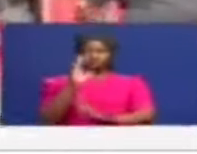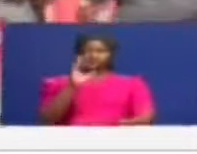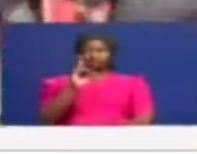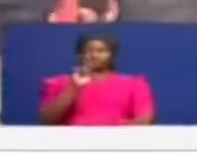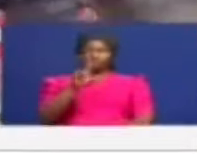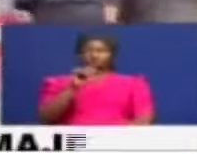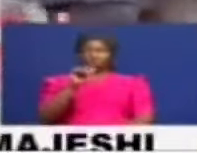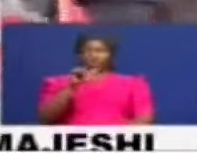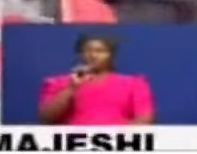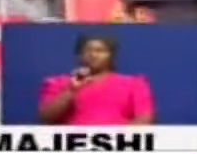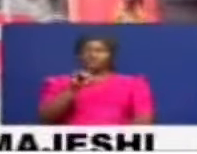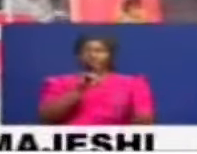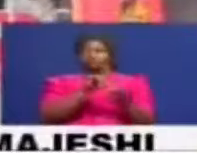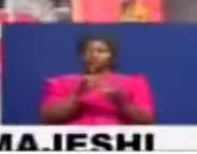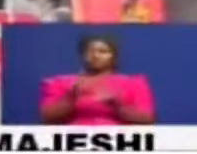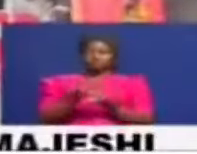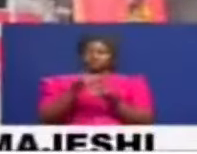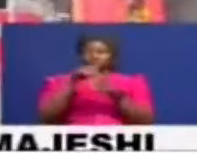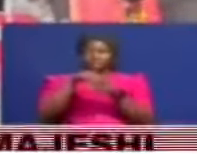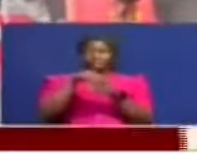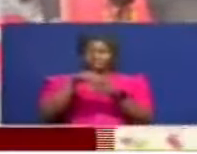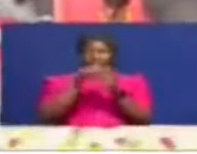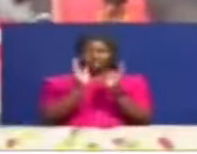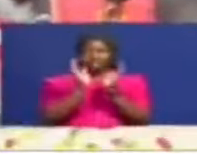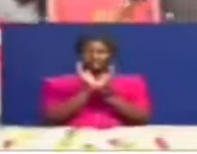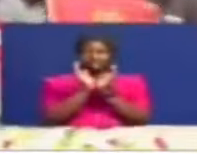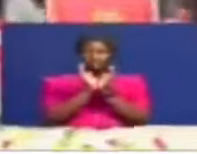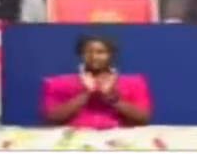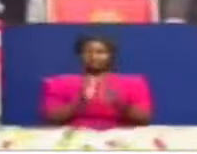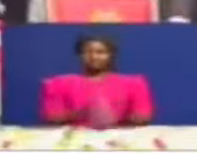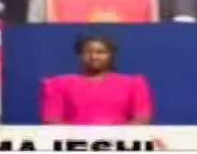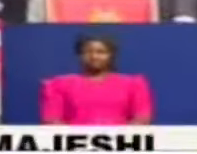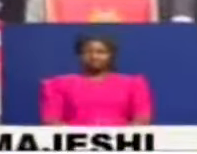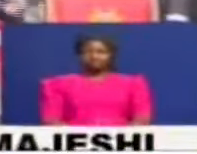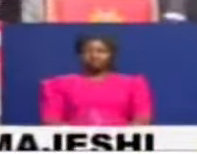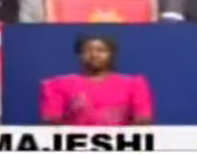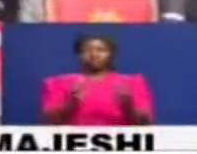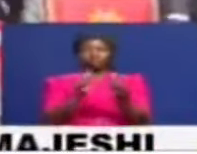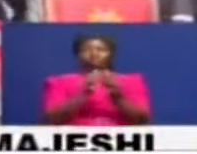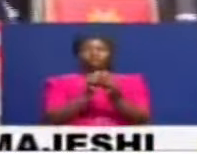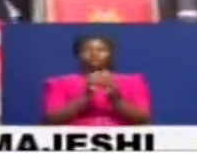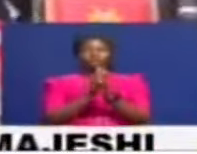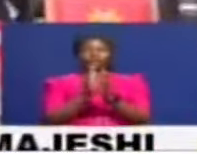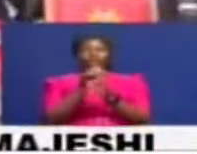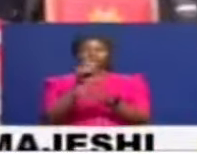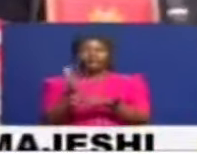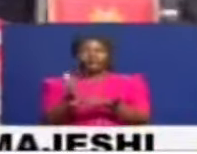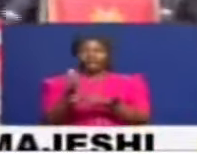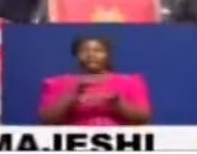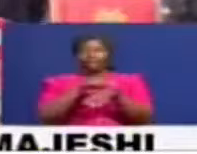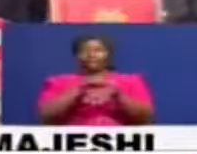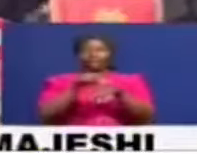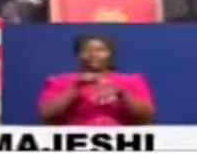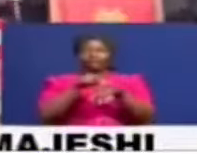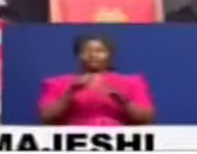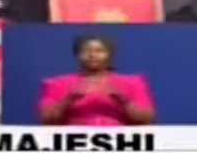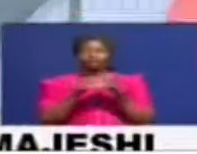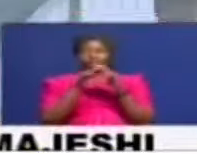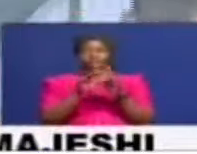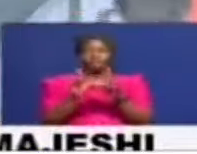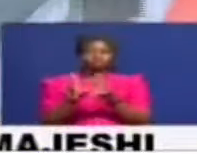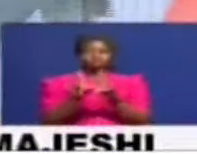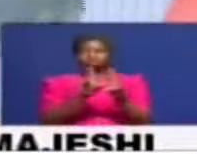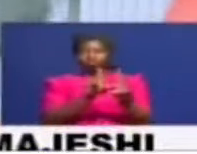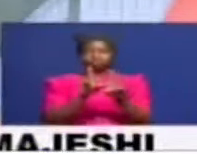And back in Siaya County, we've seen the leaders have spoken there, representatives from government, Cabinet Secretary Eliud Owalo,